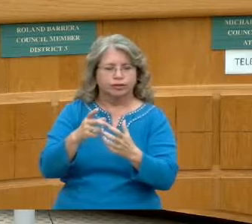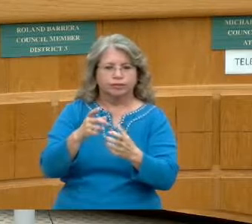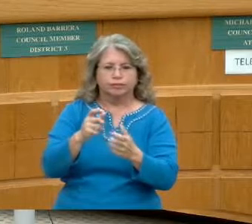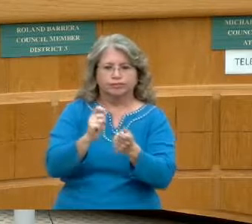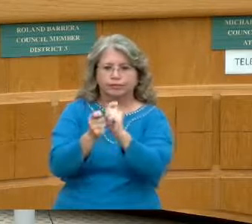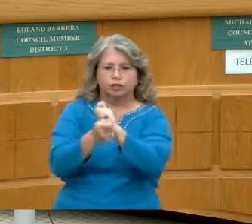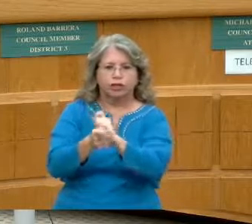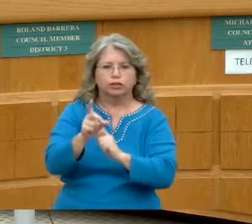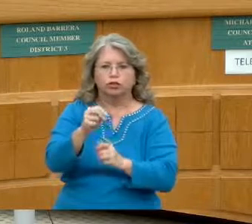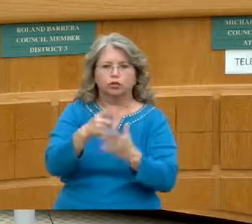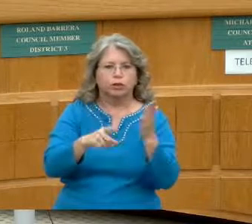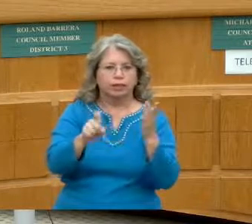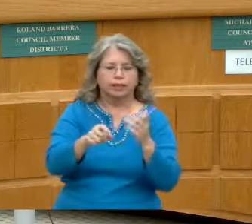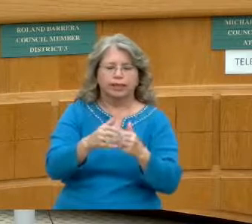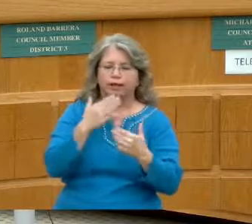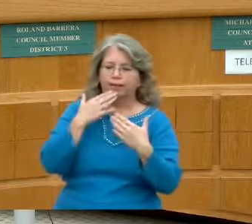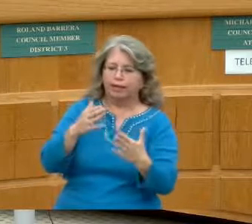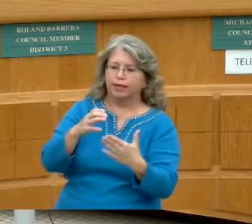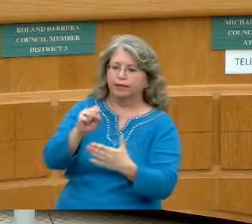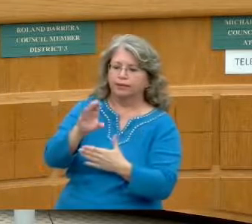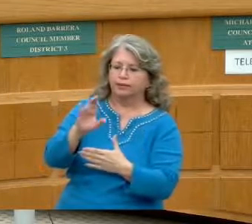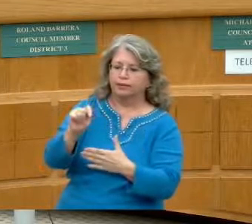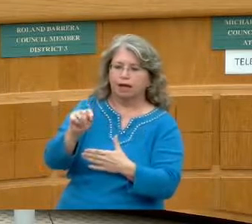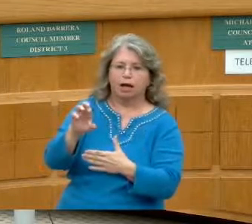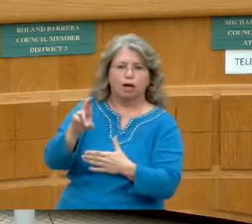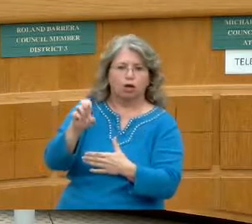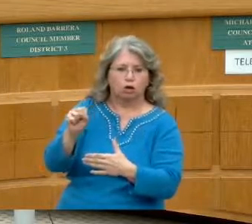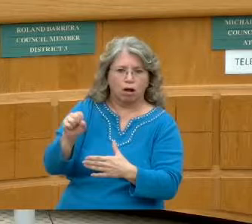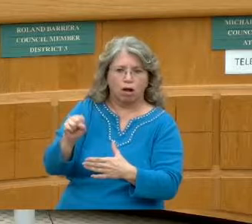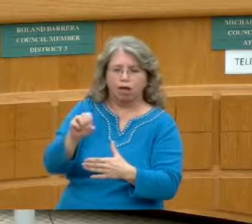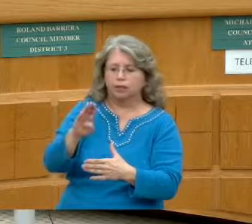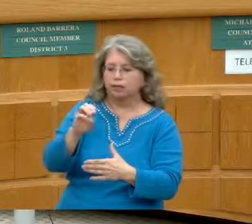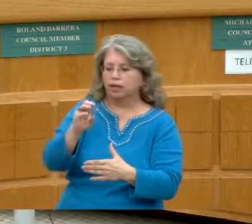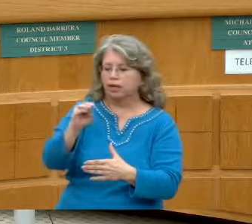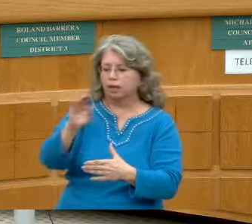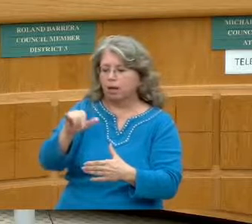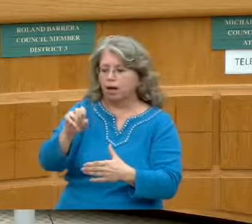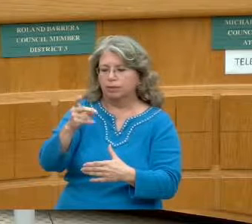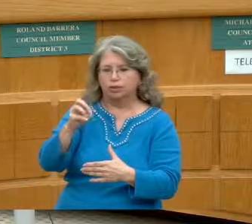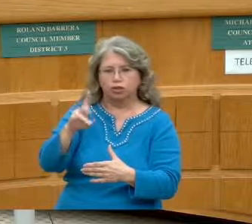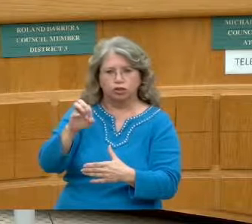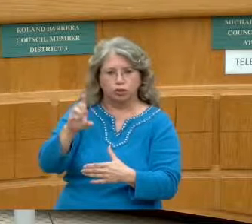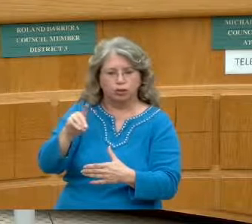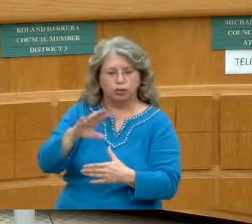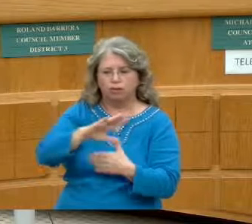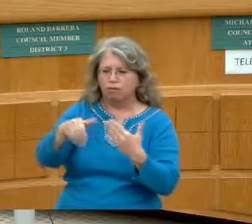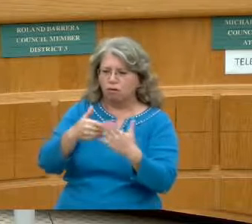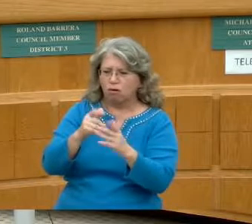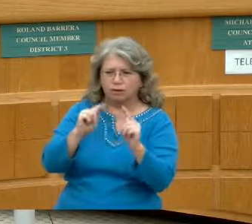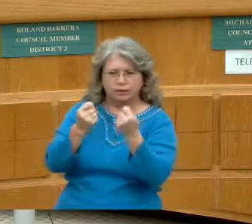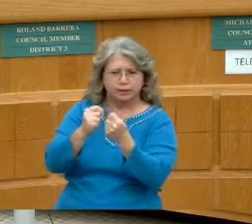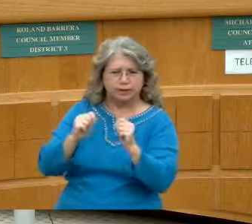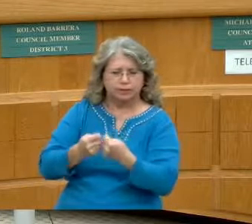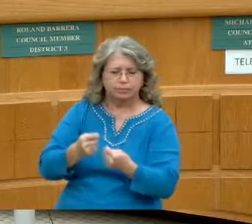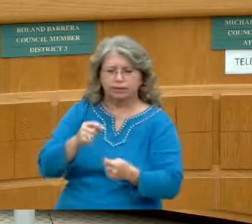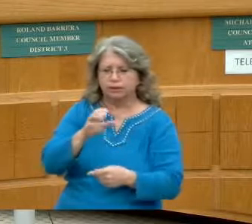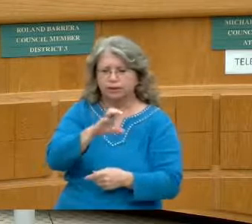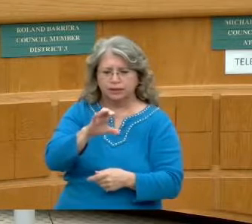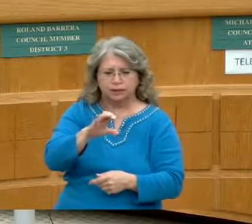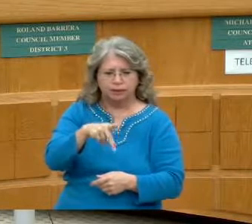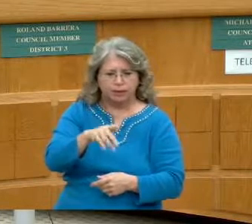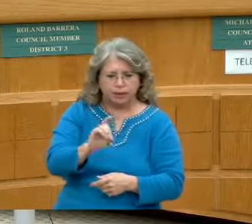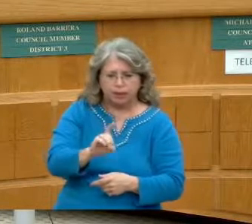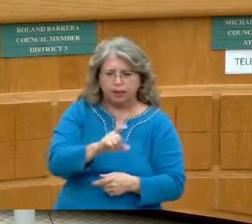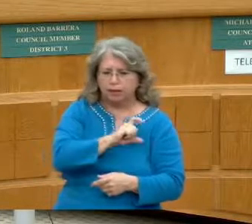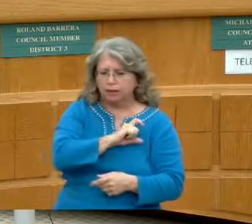Scott Cross and your entire team. Thank you, Bobby Sherwood, and all of your constables helping us patrol, to CCPD and to